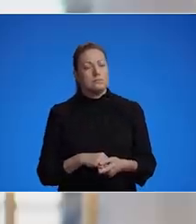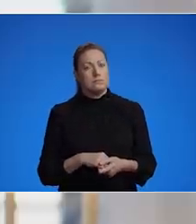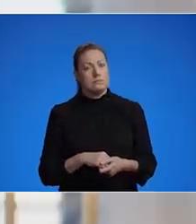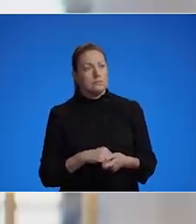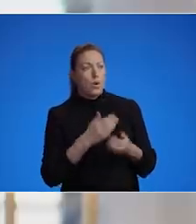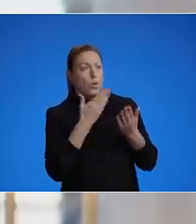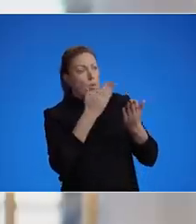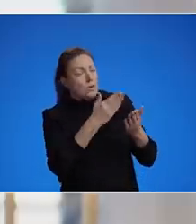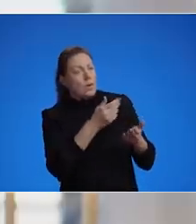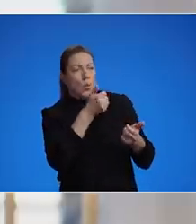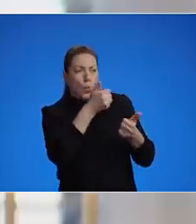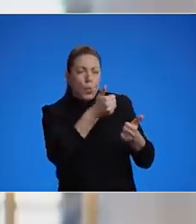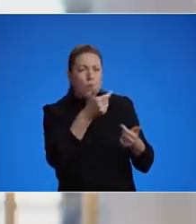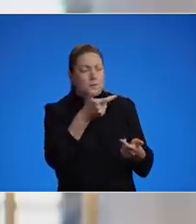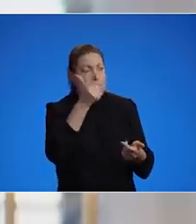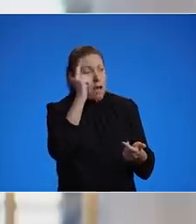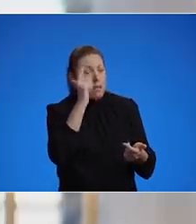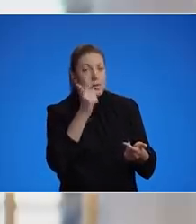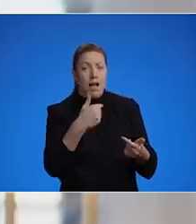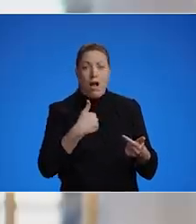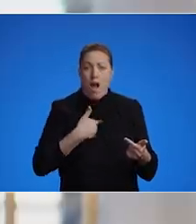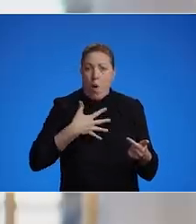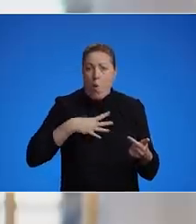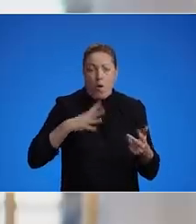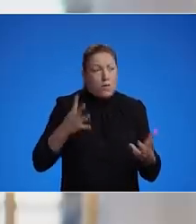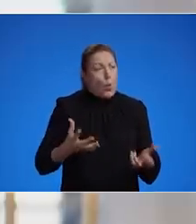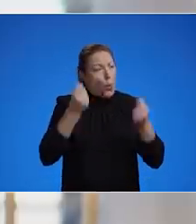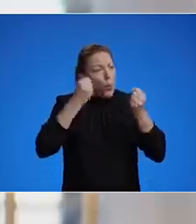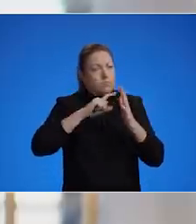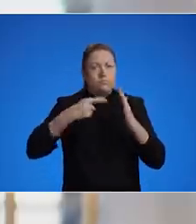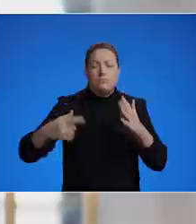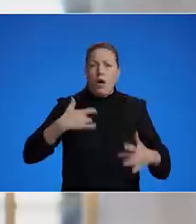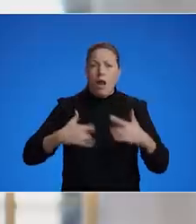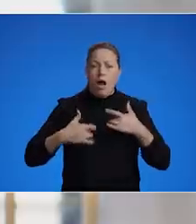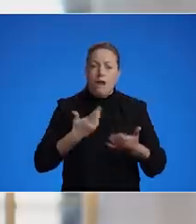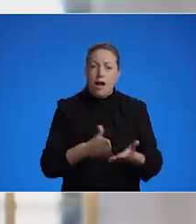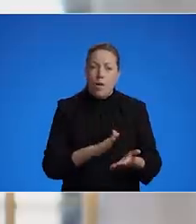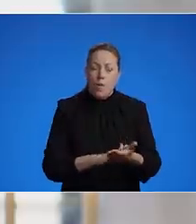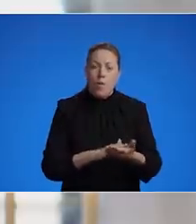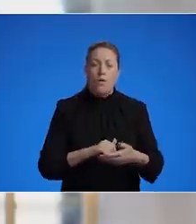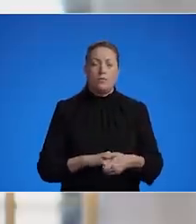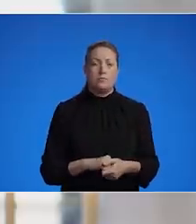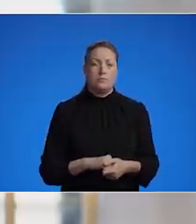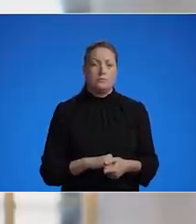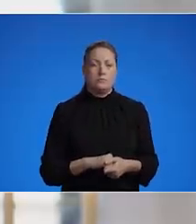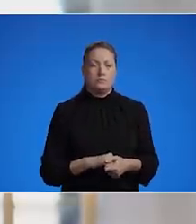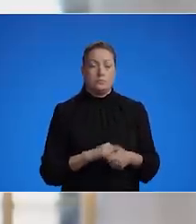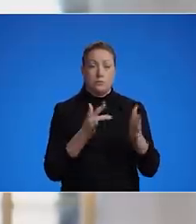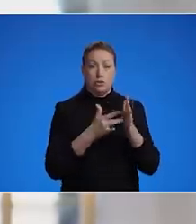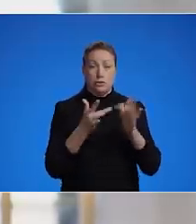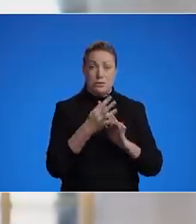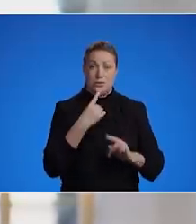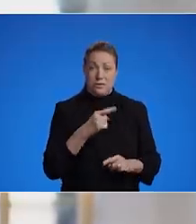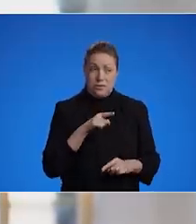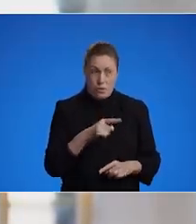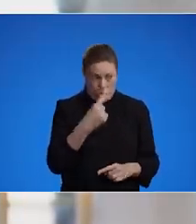Good Master, what must I do to inherit eternal life? Jesus said to him, Why do